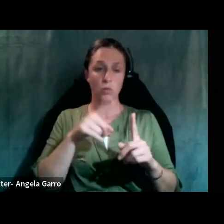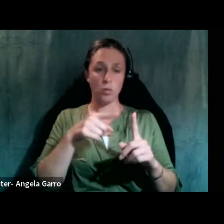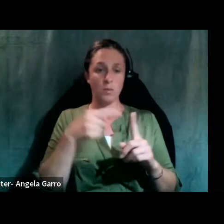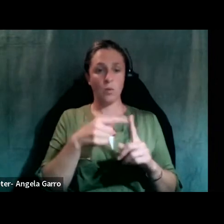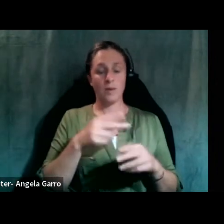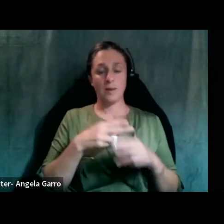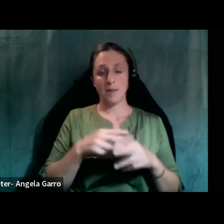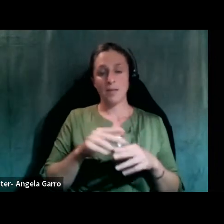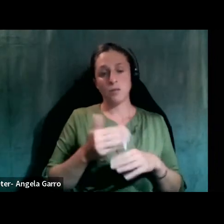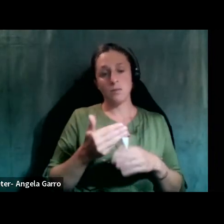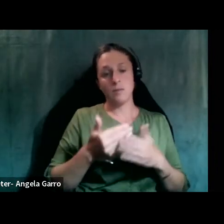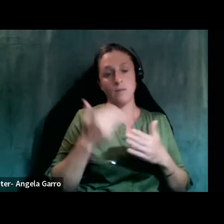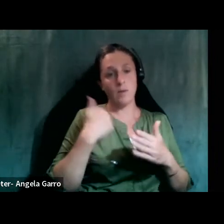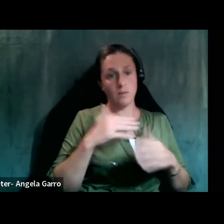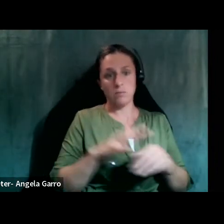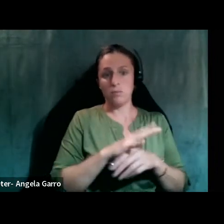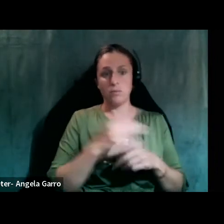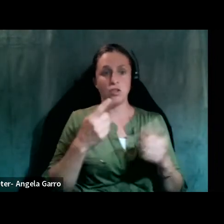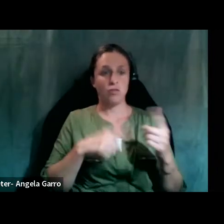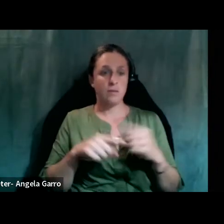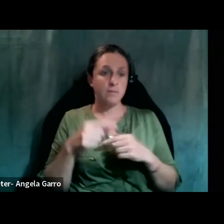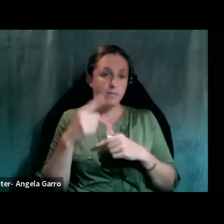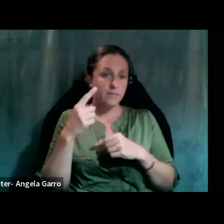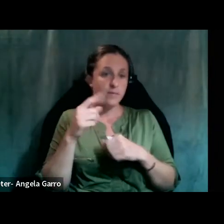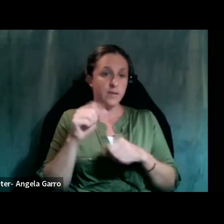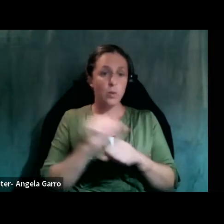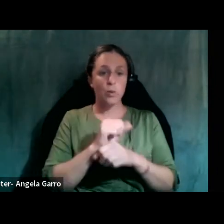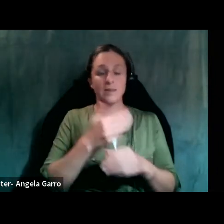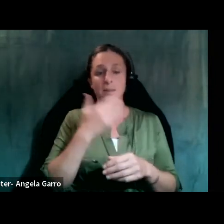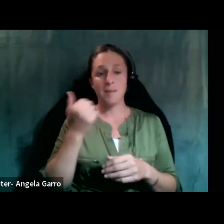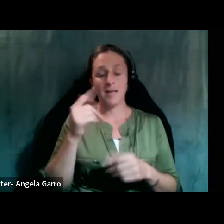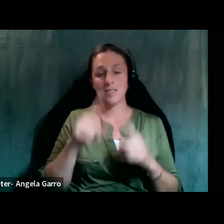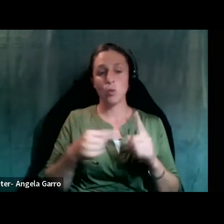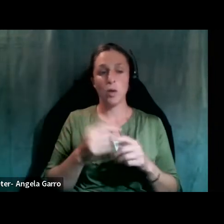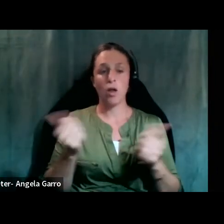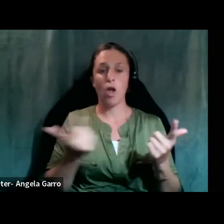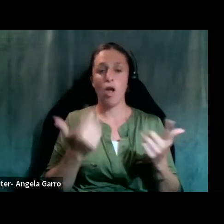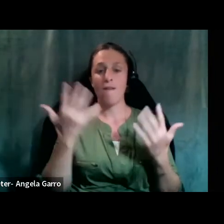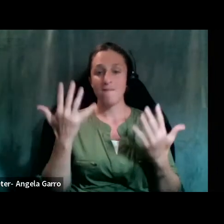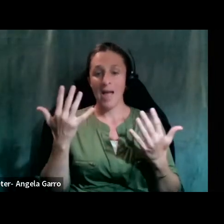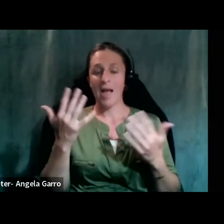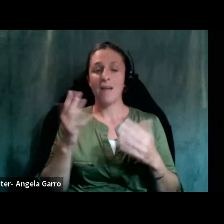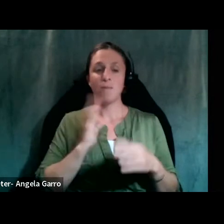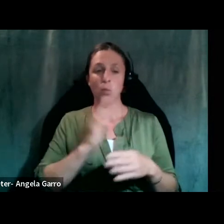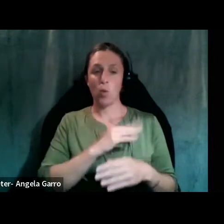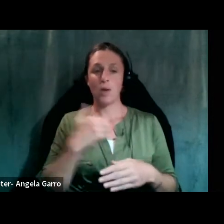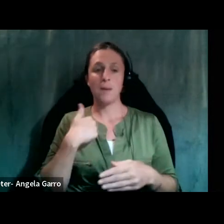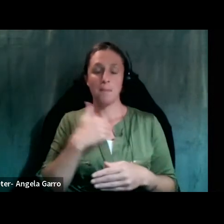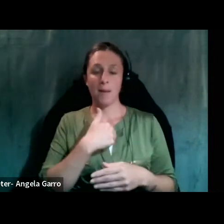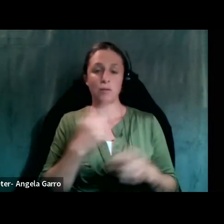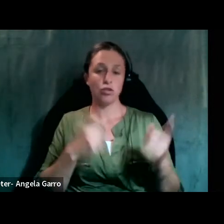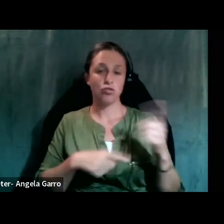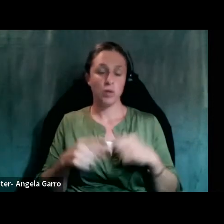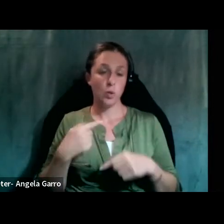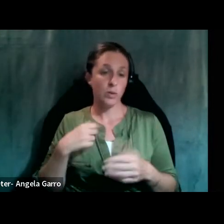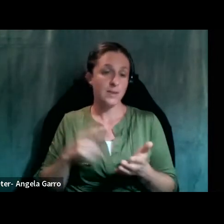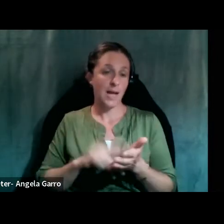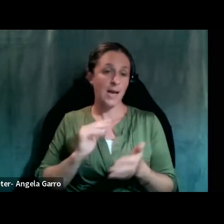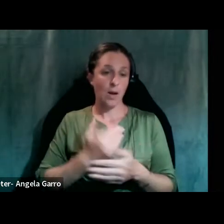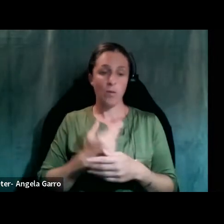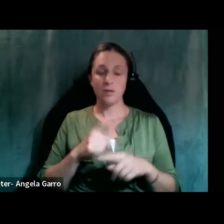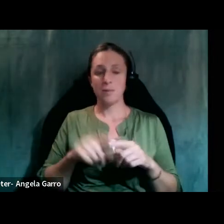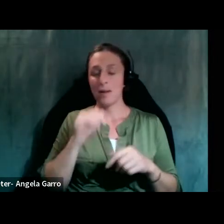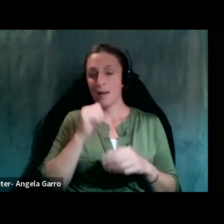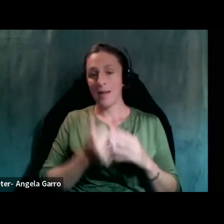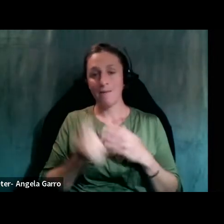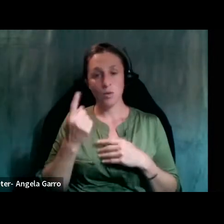before, which I totally agree with, it works best when all 5 board members are agreeing to that. And we signed ours, but like you said, not everybody signed it,